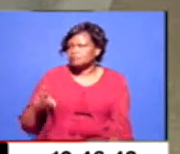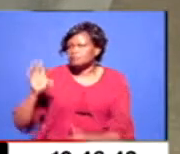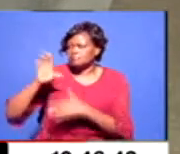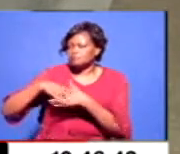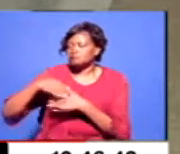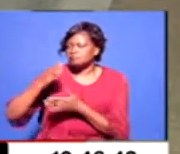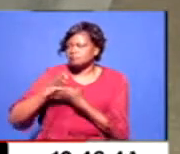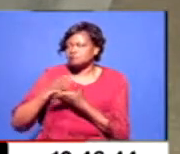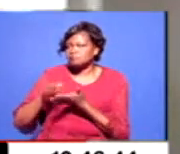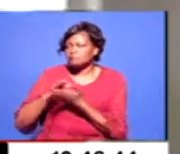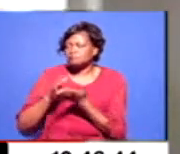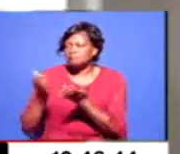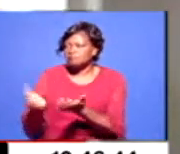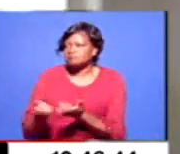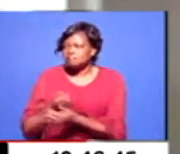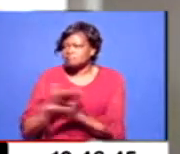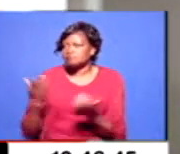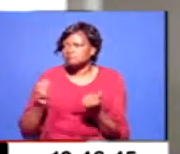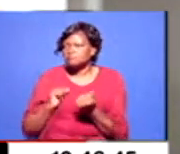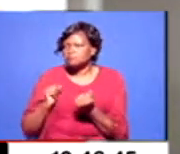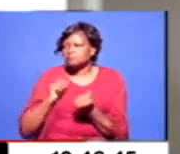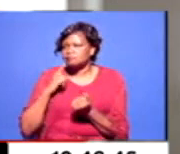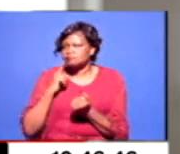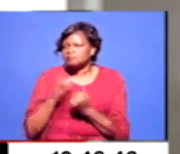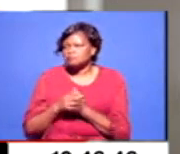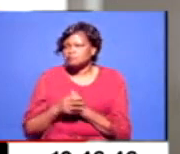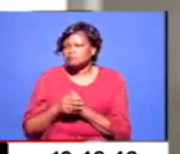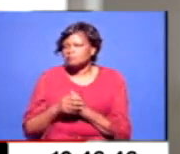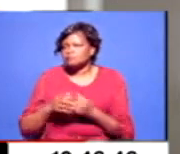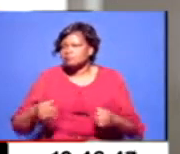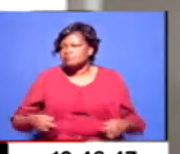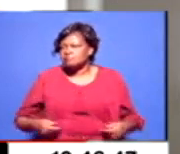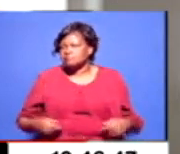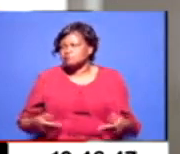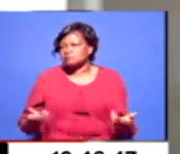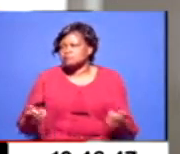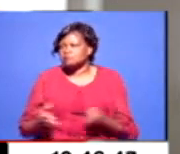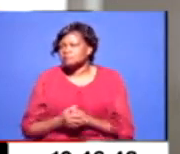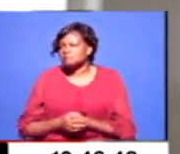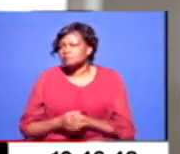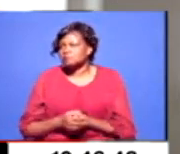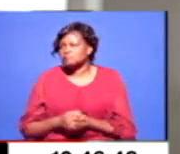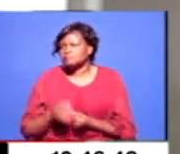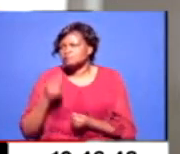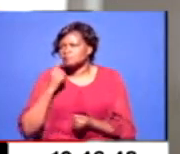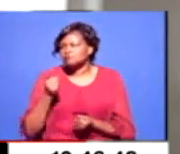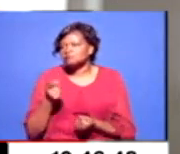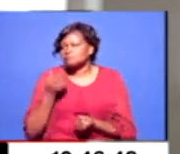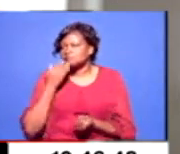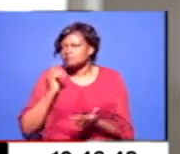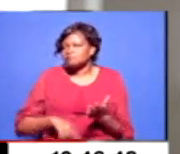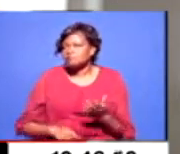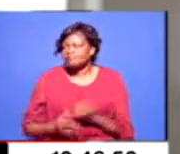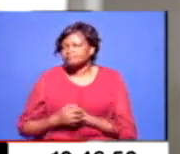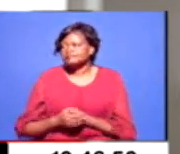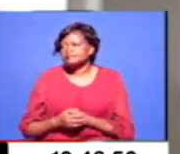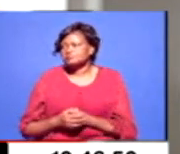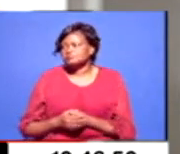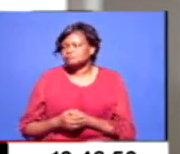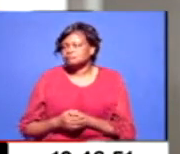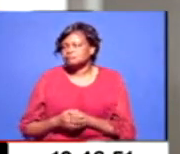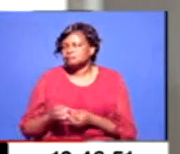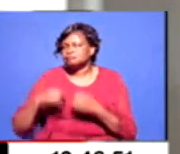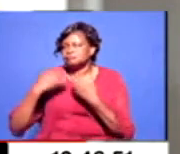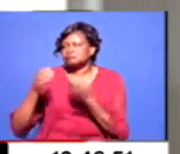a basic need to every girl, mm-hmm. who is at adolescence, from adolescent age. So why can't we find ways just to avail it to our